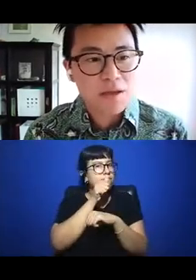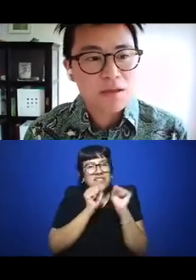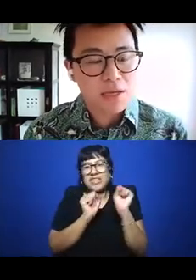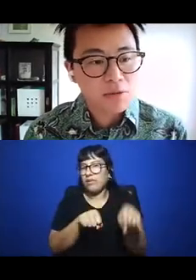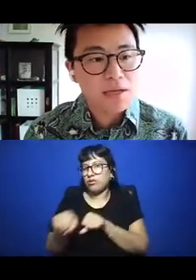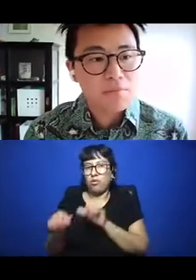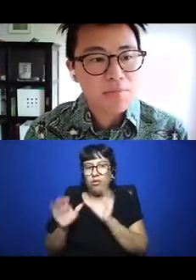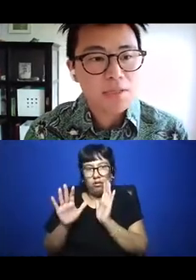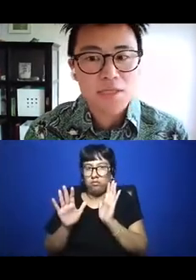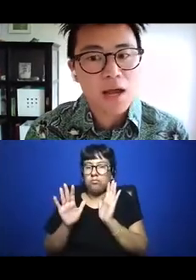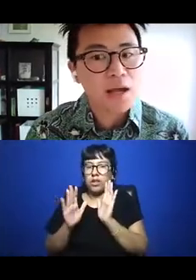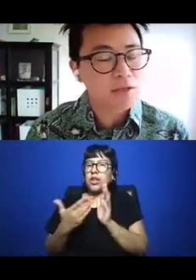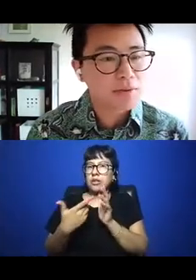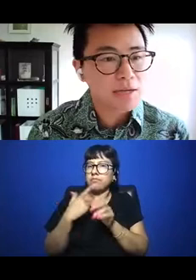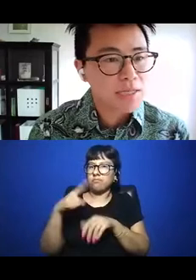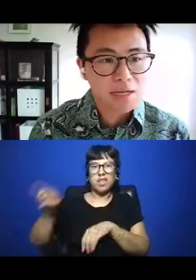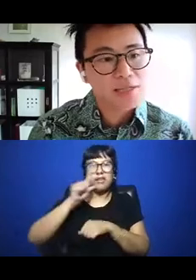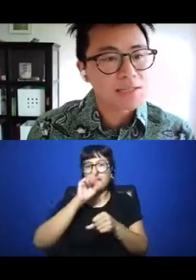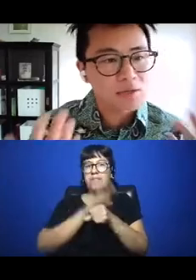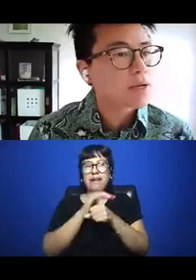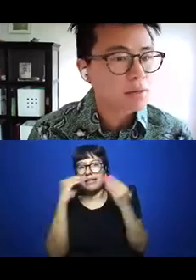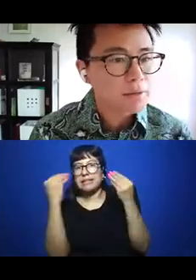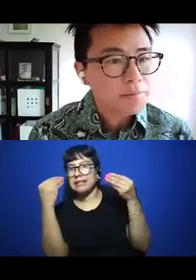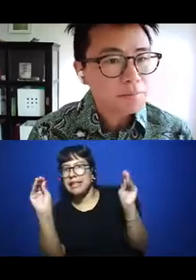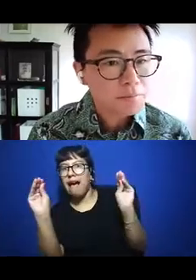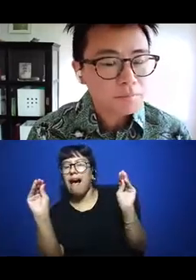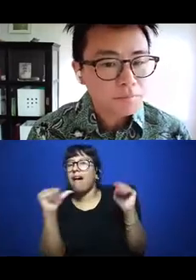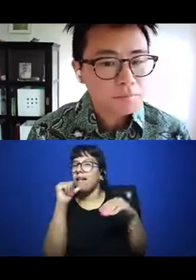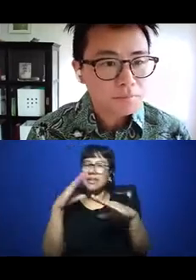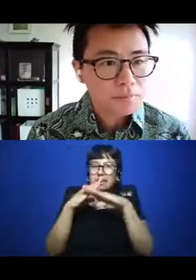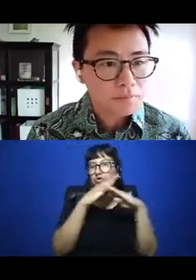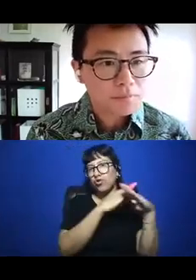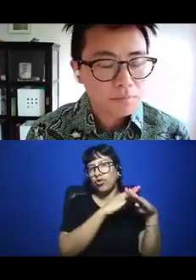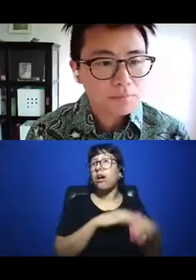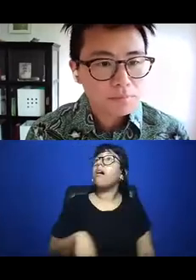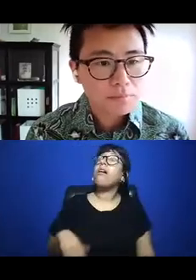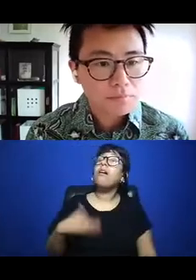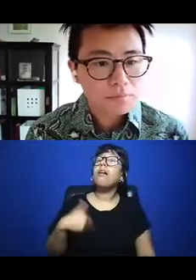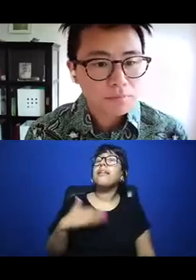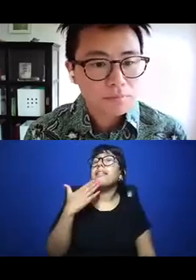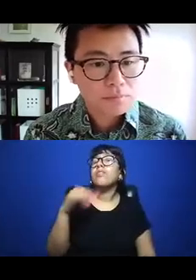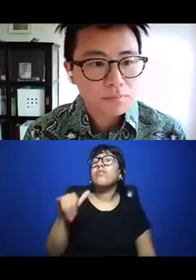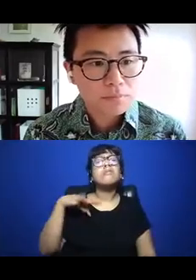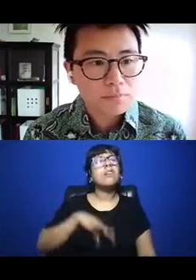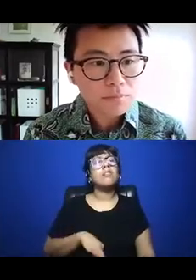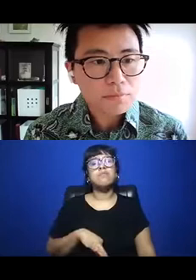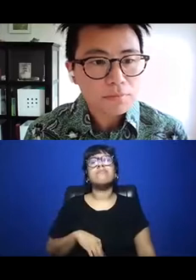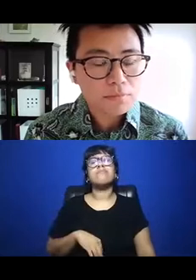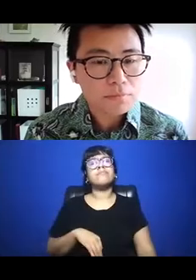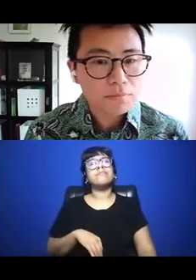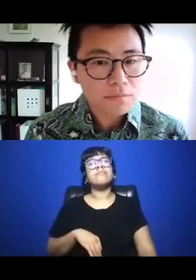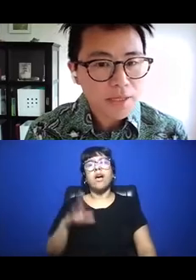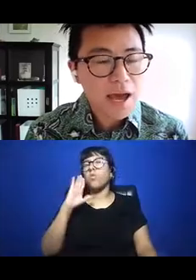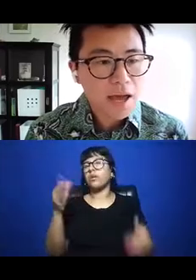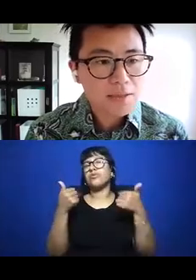So they do make commitments to not doing things like not censoring. Thank you. This is very helpful. I will give it a